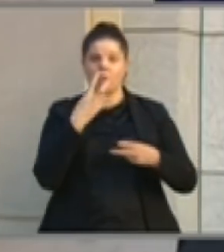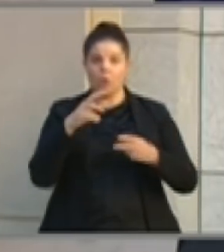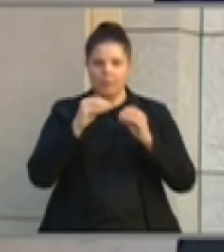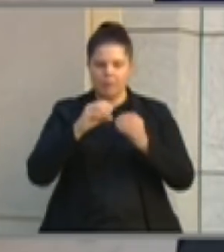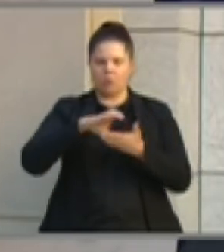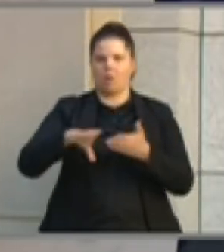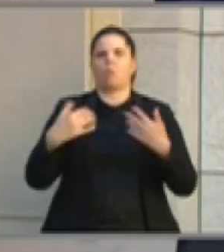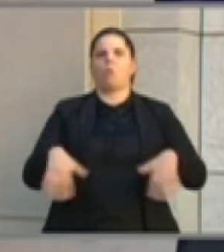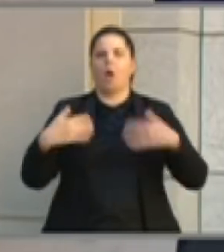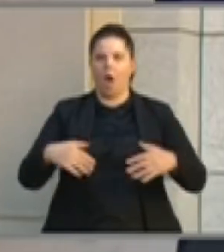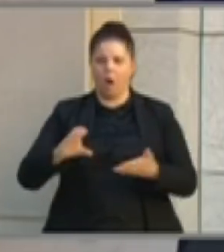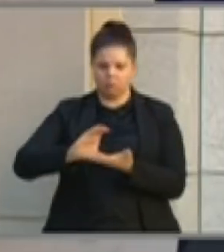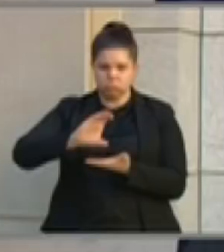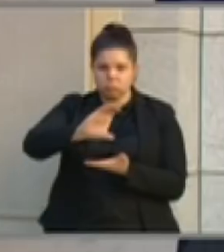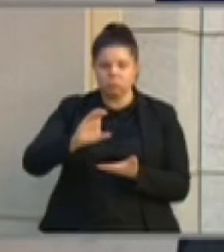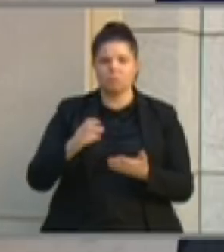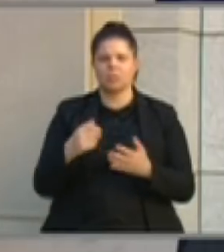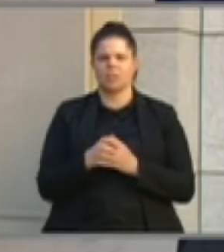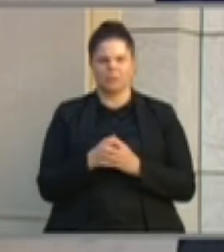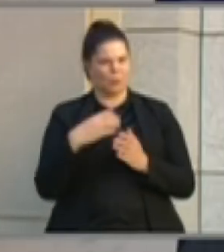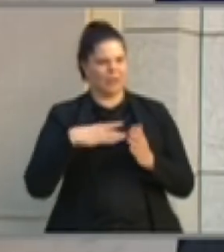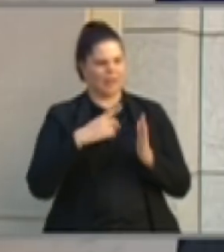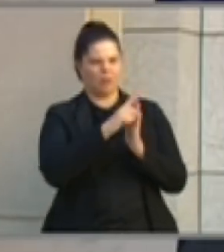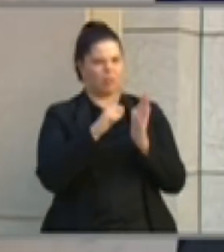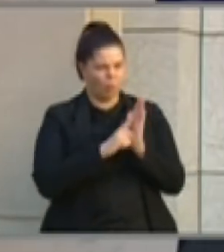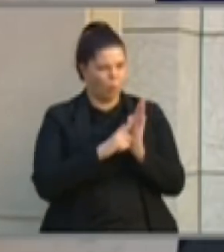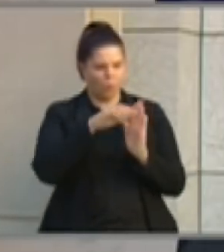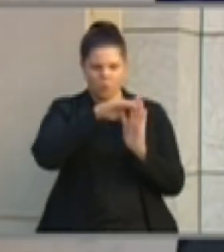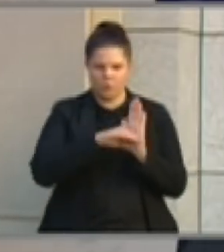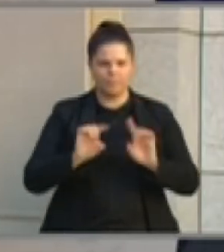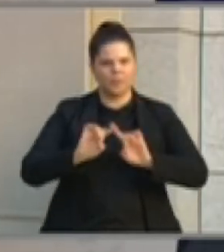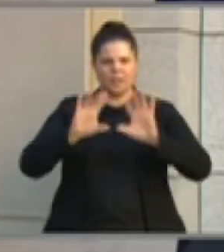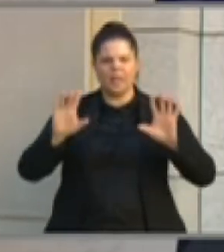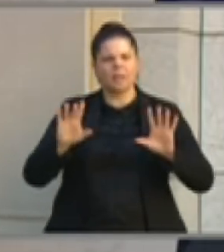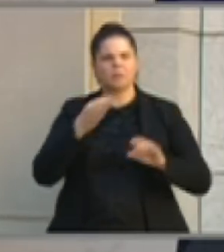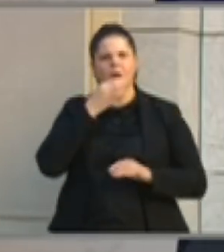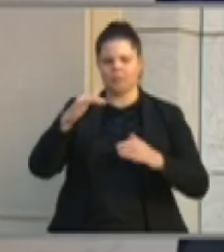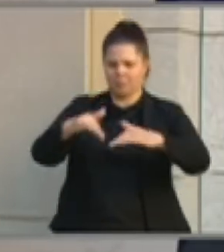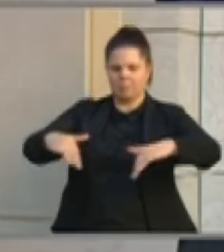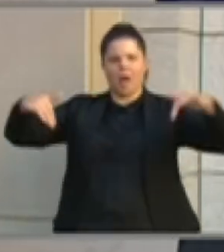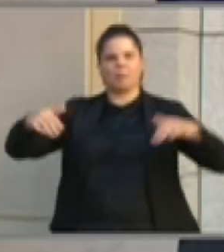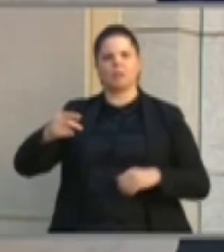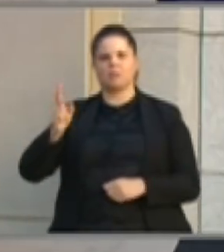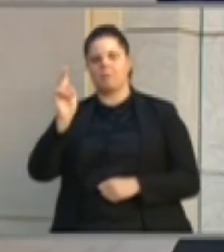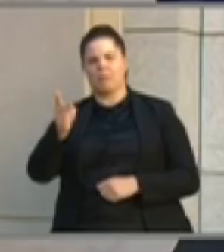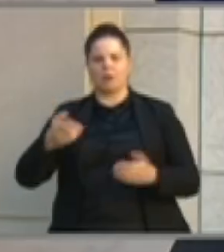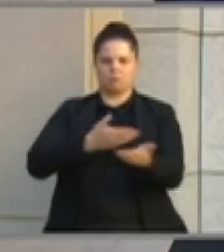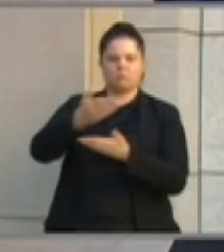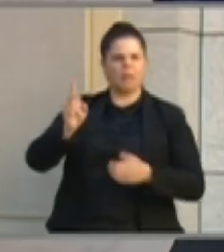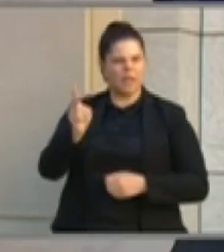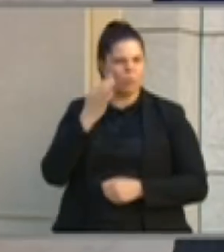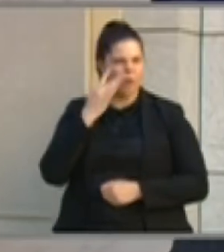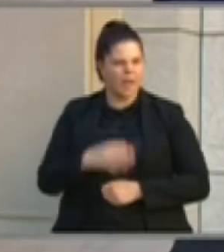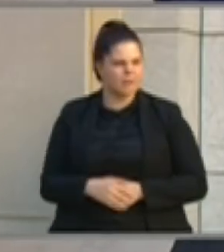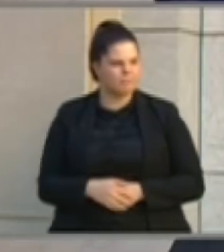is clearly going to require some legislation. When is Parliament going to resume? Okay, let me deal with those in turn.